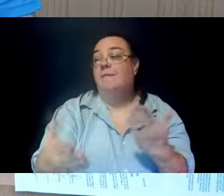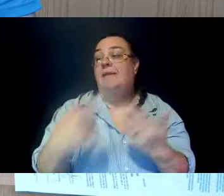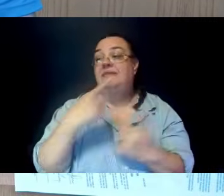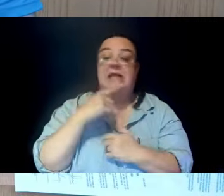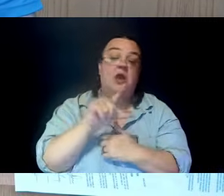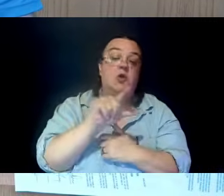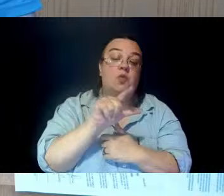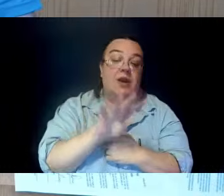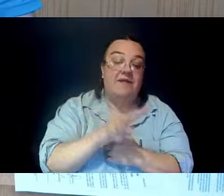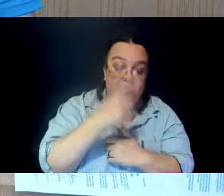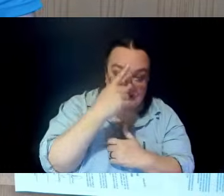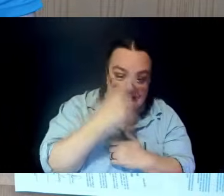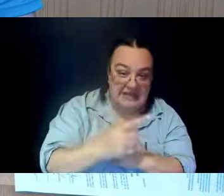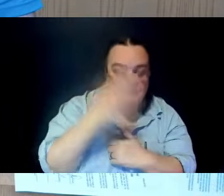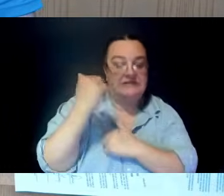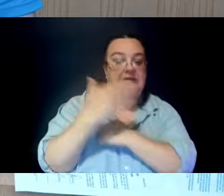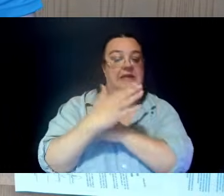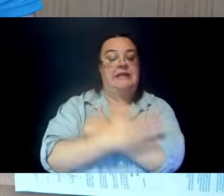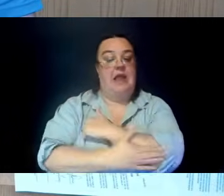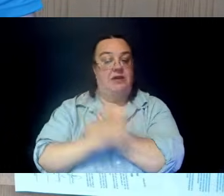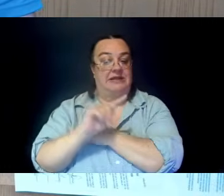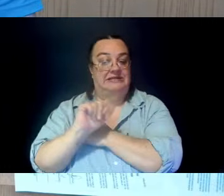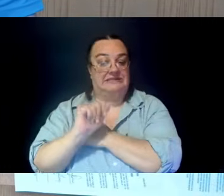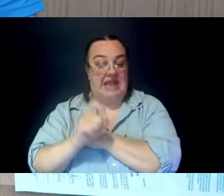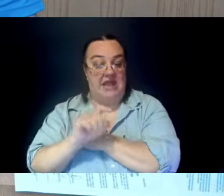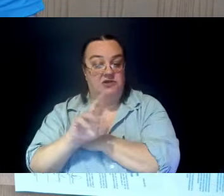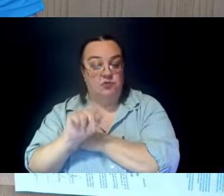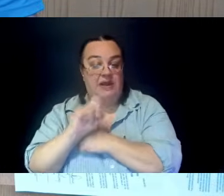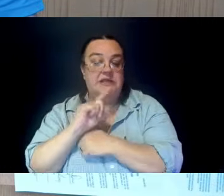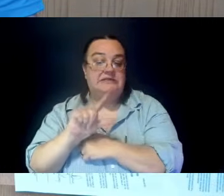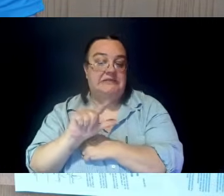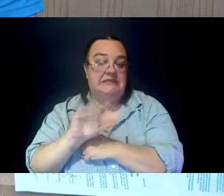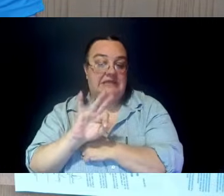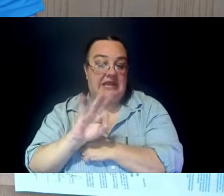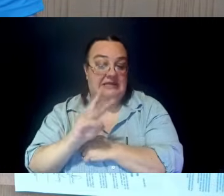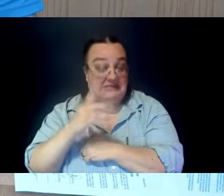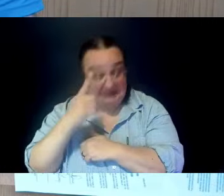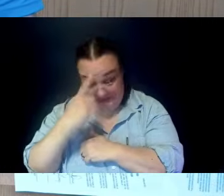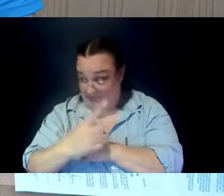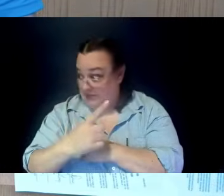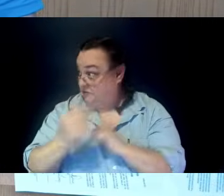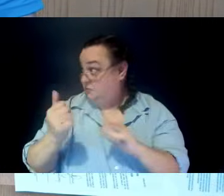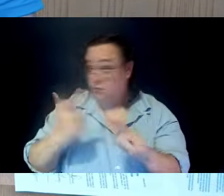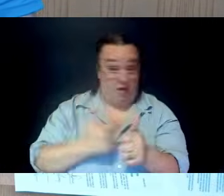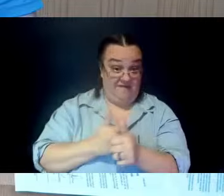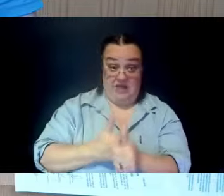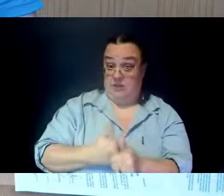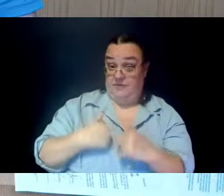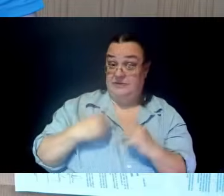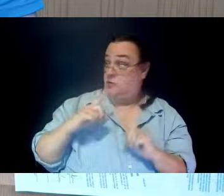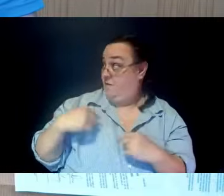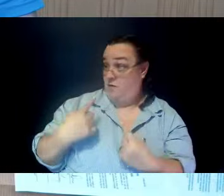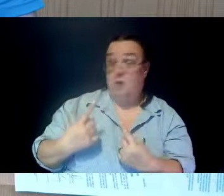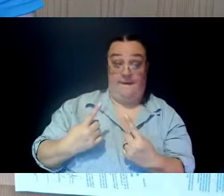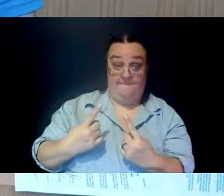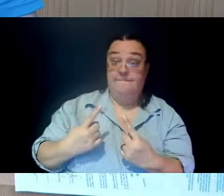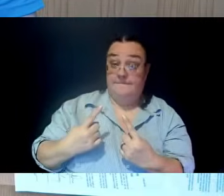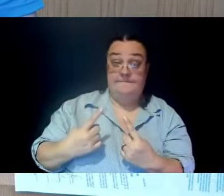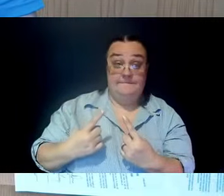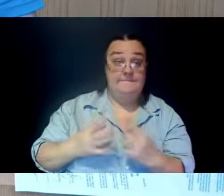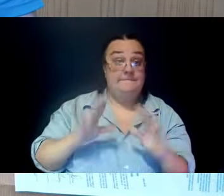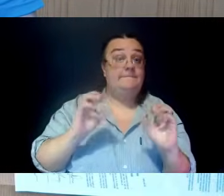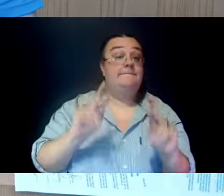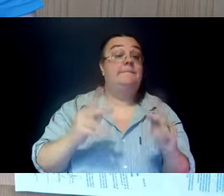cents, because the county tax rate is 96 cents. Everyone following? Okay. Now,